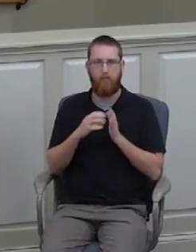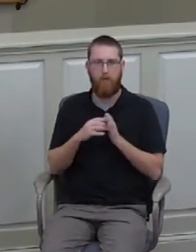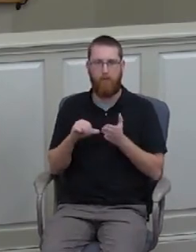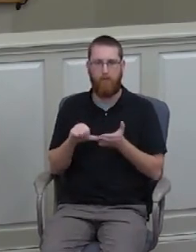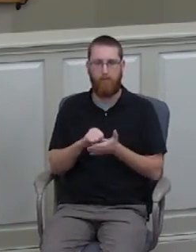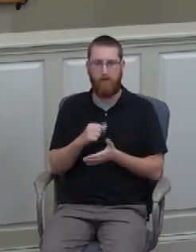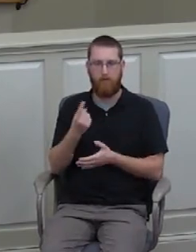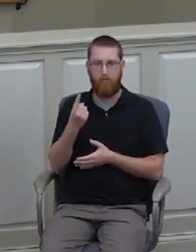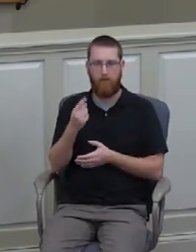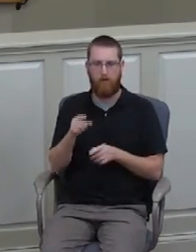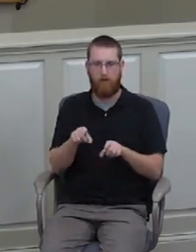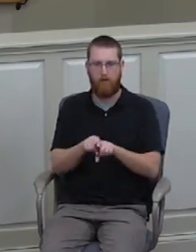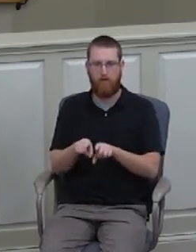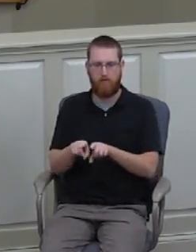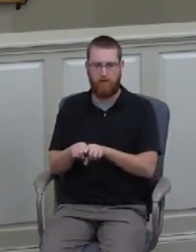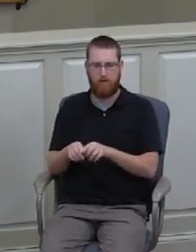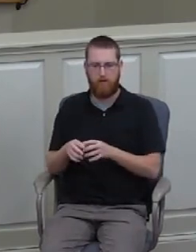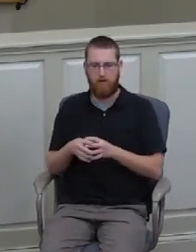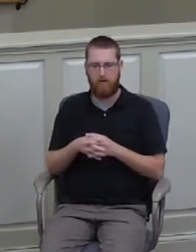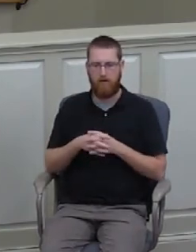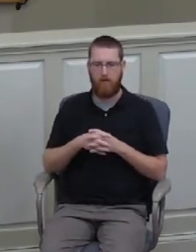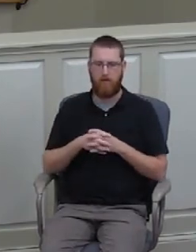This should be edited.